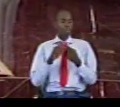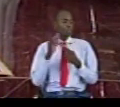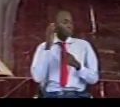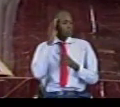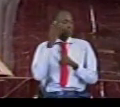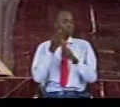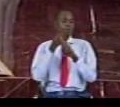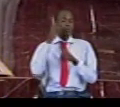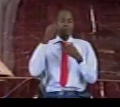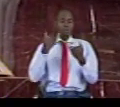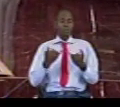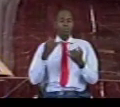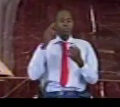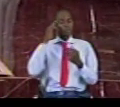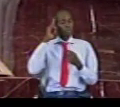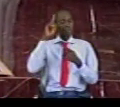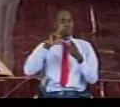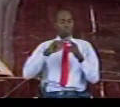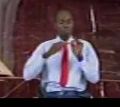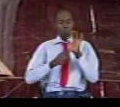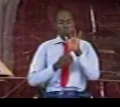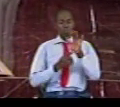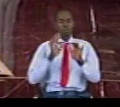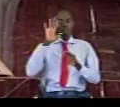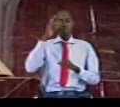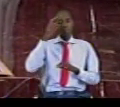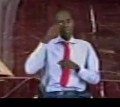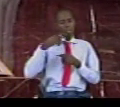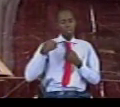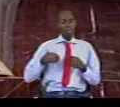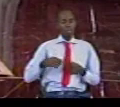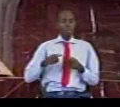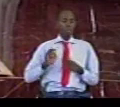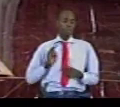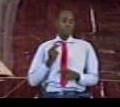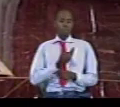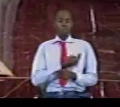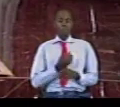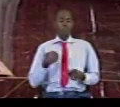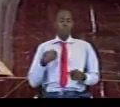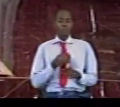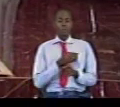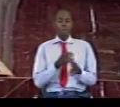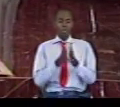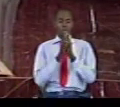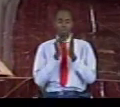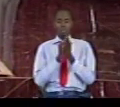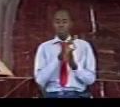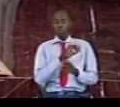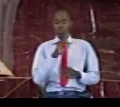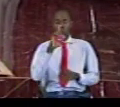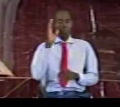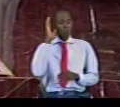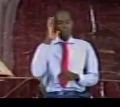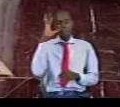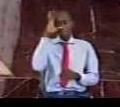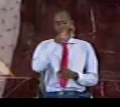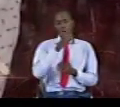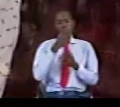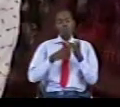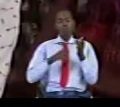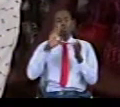you to reveal your mind, your heart to us. And we're asking, O Lord, that nobody will miss the revelation you are giving tonight